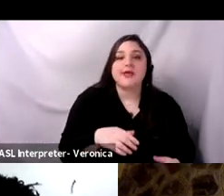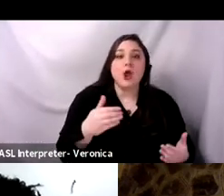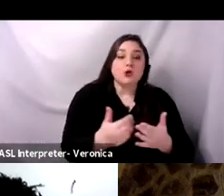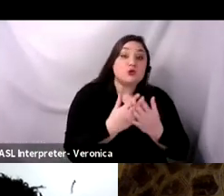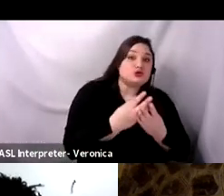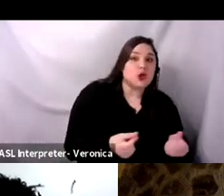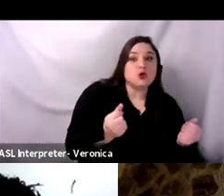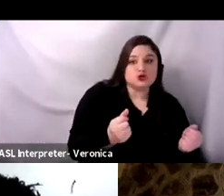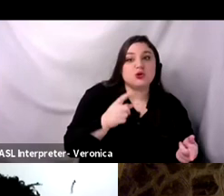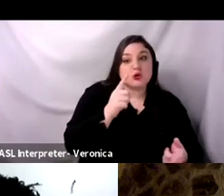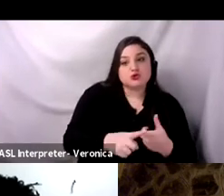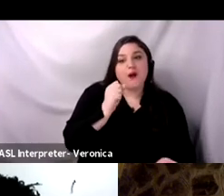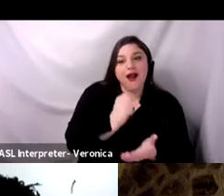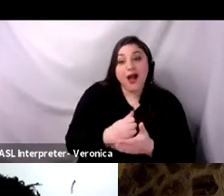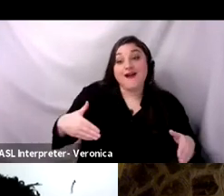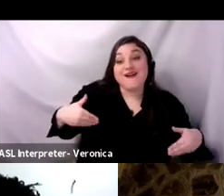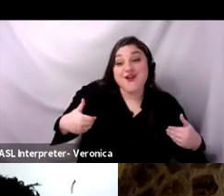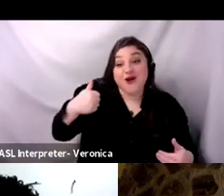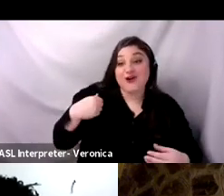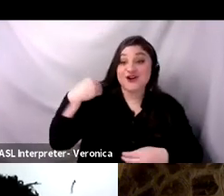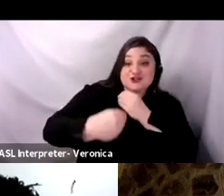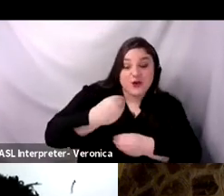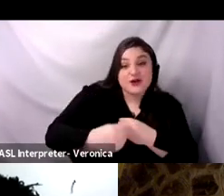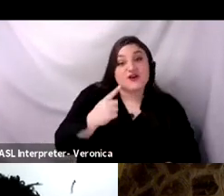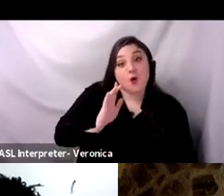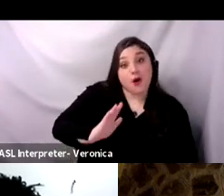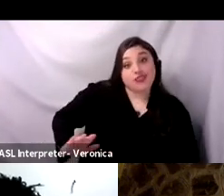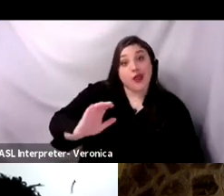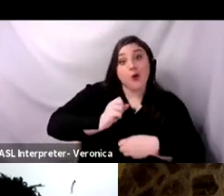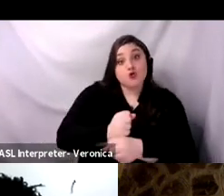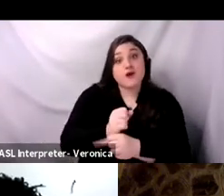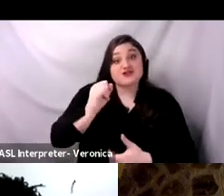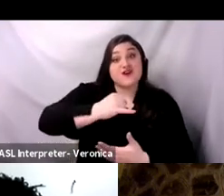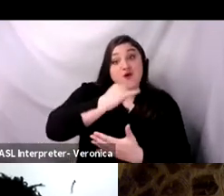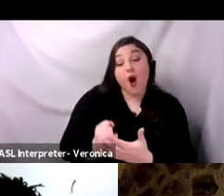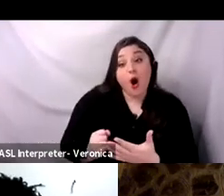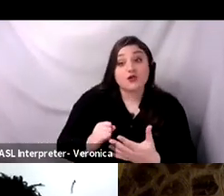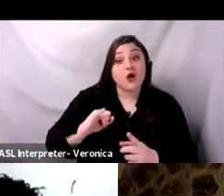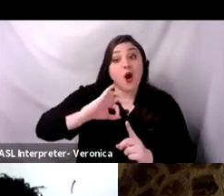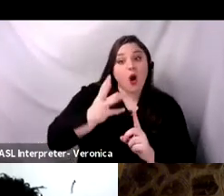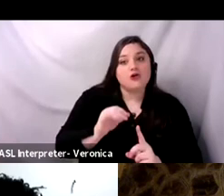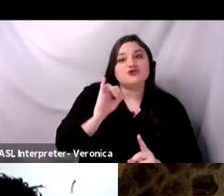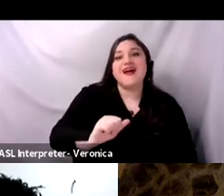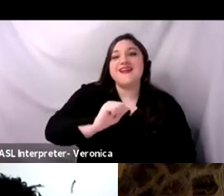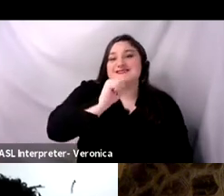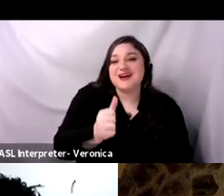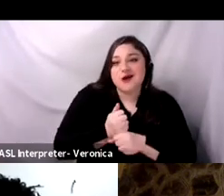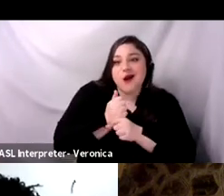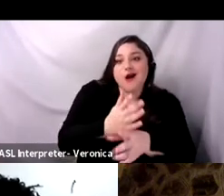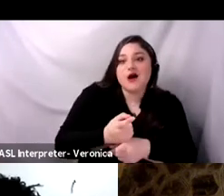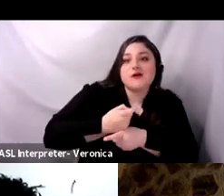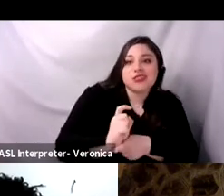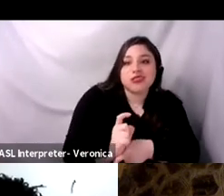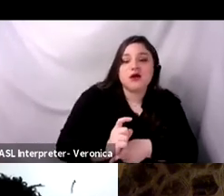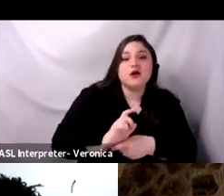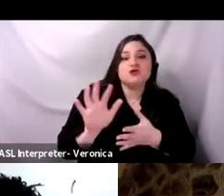also younger generations to create art and culture that's actually not destructive? So it's like, what is this whole thing of,